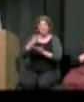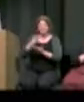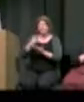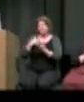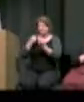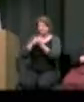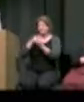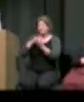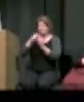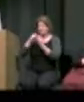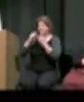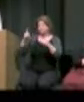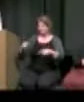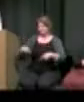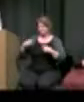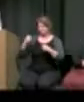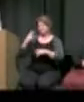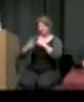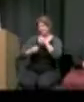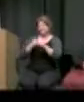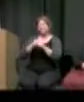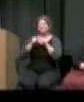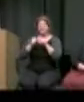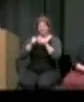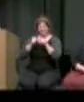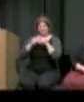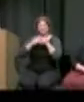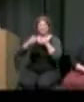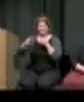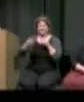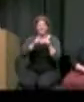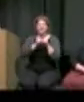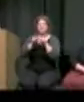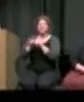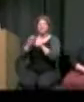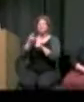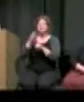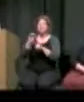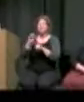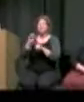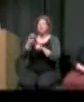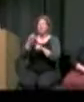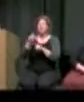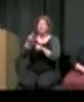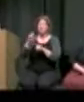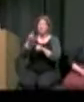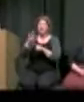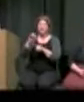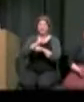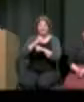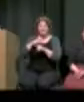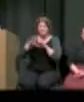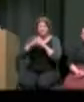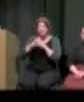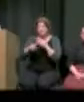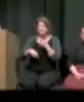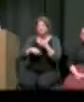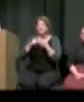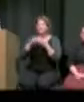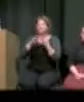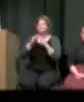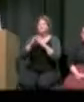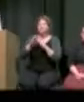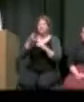have supported this project throughout the years and continue to do so, as well as Ohio Lake Erie Commission. There's the